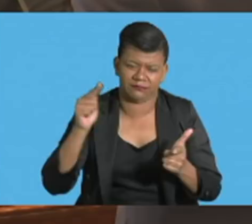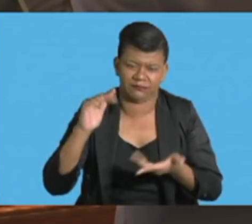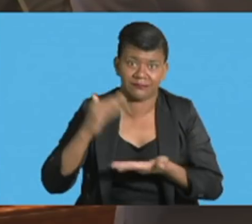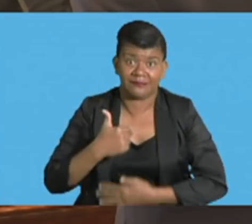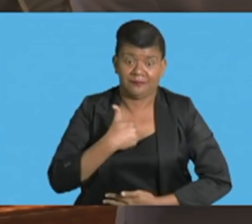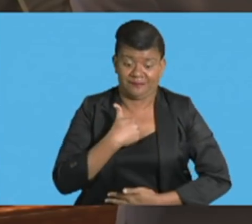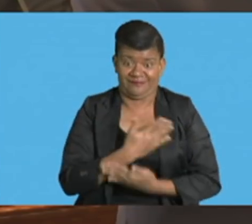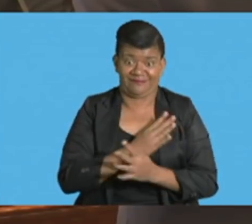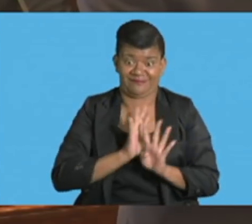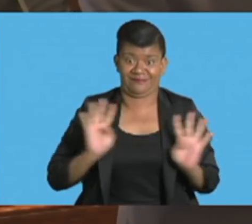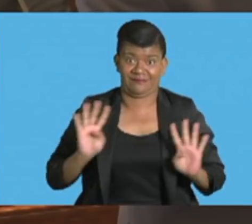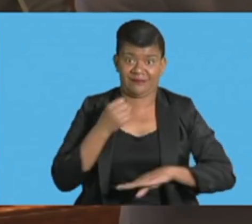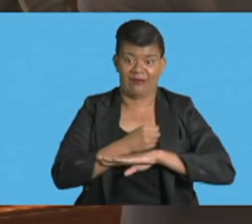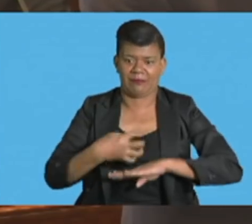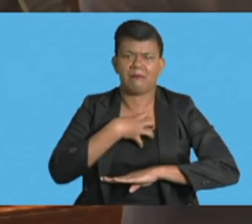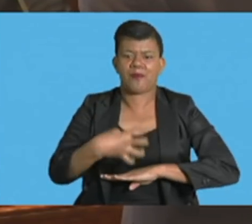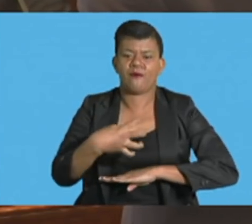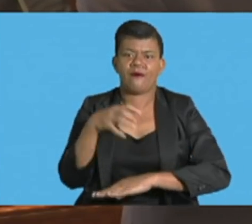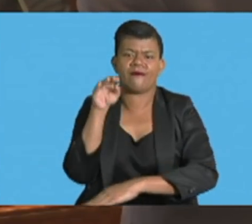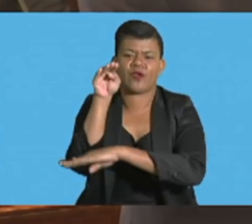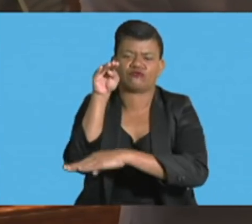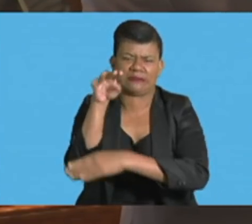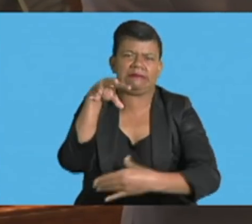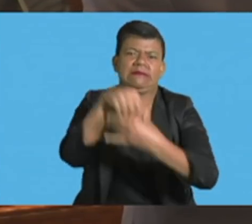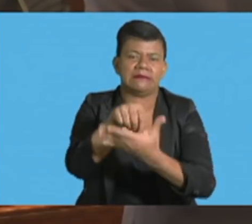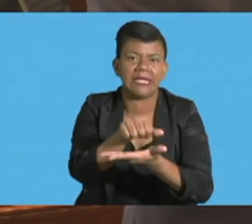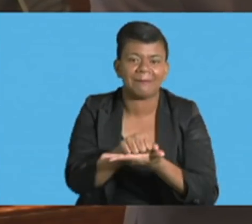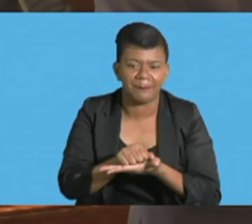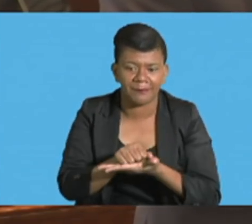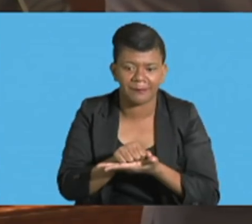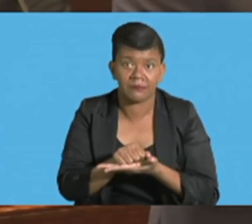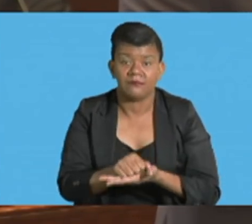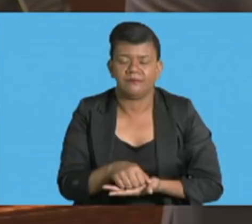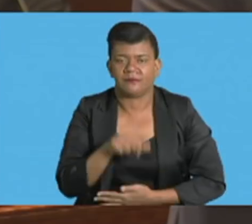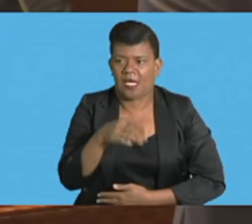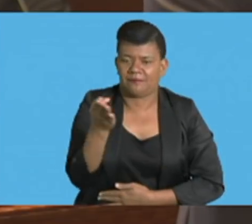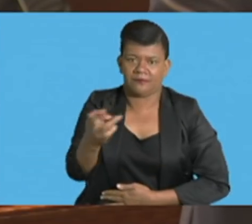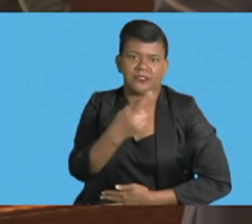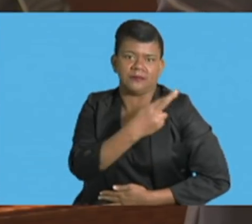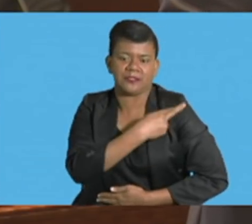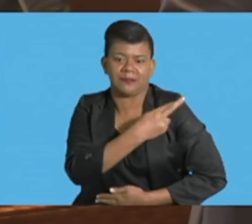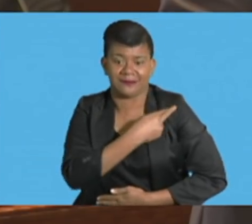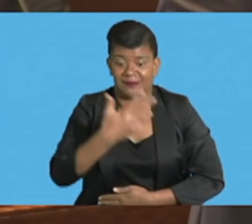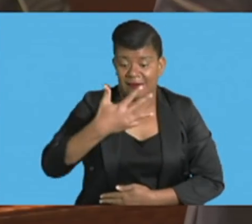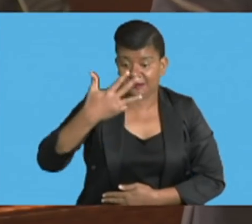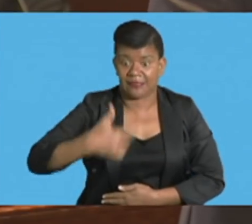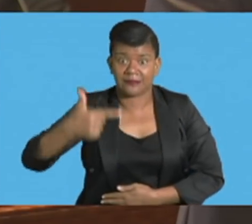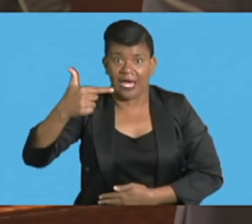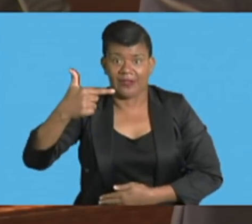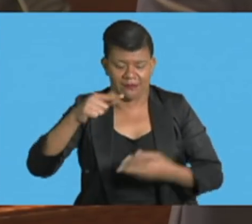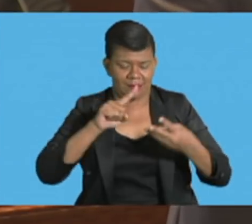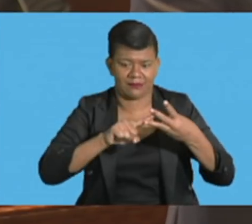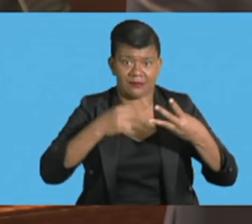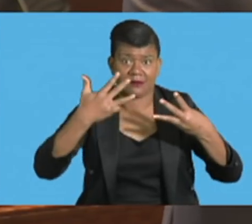when Rambuka was PM. He's responsible for 3 devaluations, as I said, twice in 1987 and again in 1998.